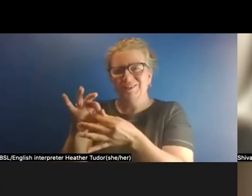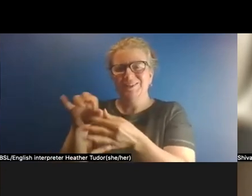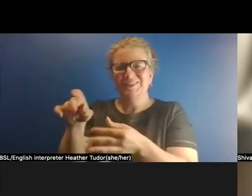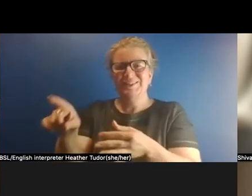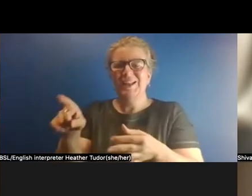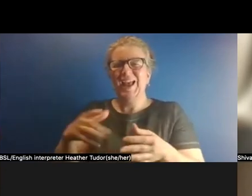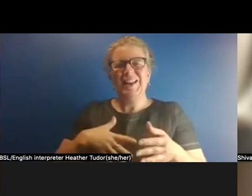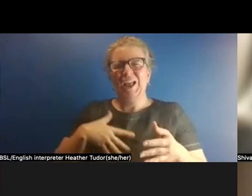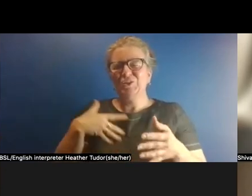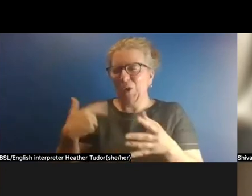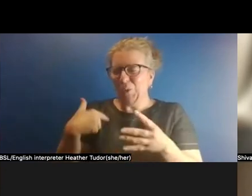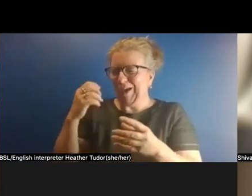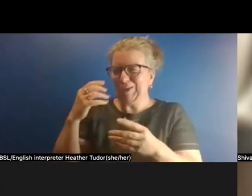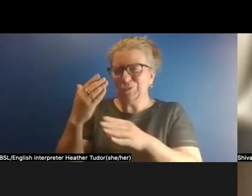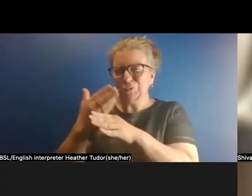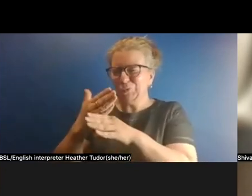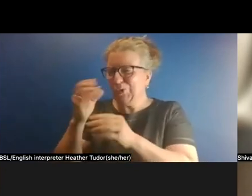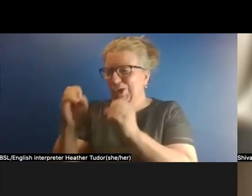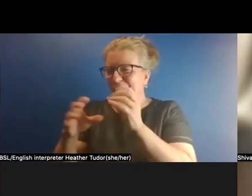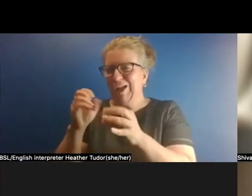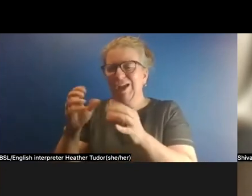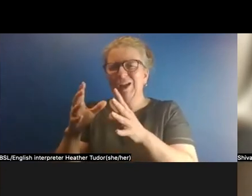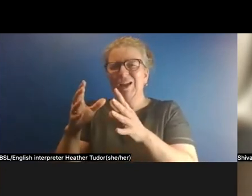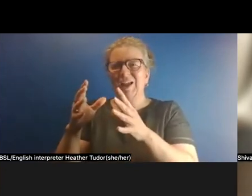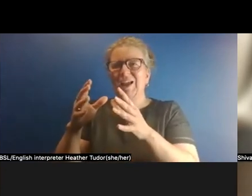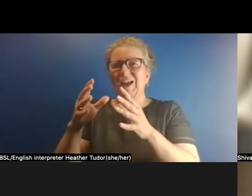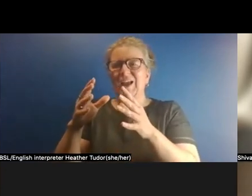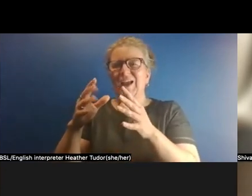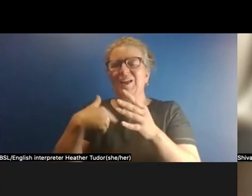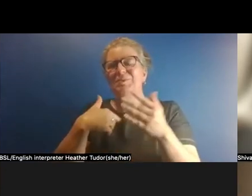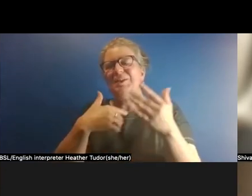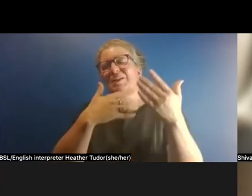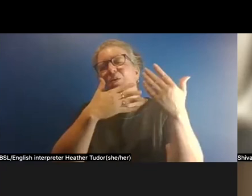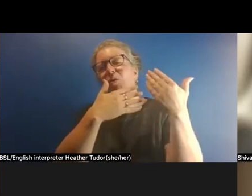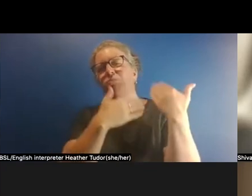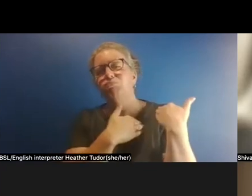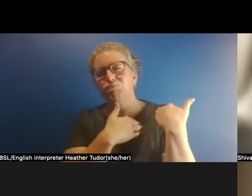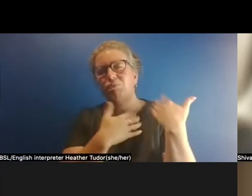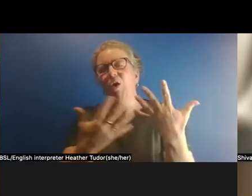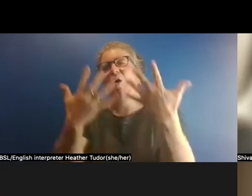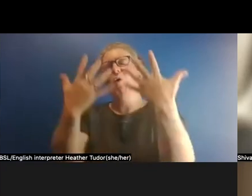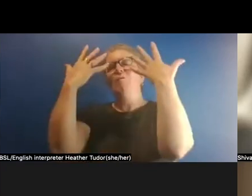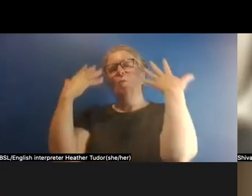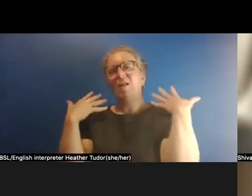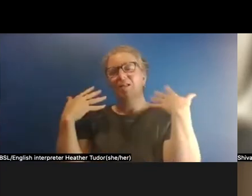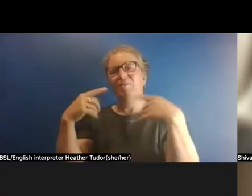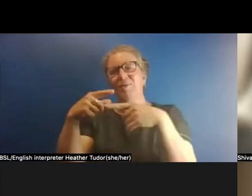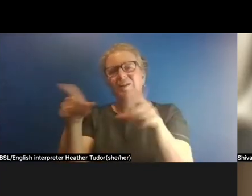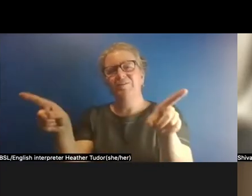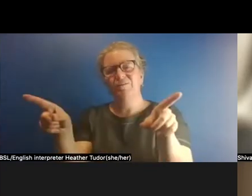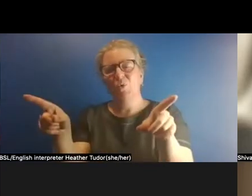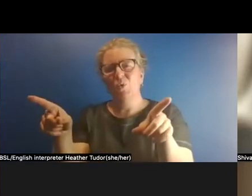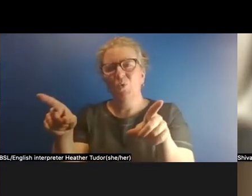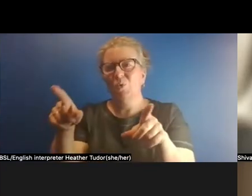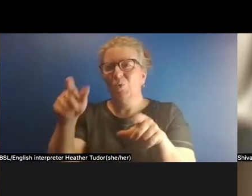burdening experience as well for the audience, because even for me it's like that exploration of my identity and then trying to be